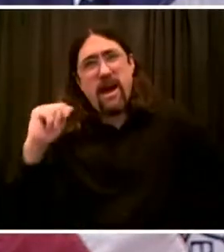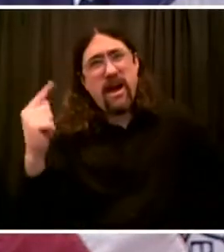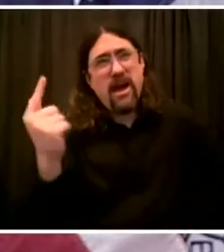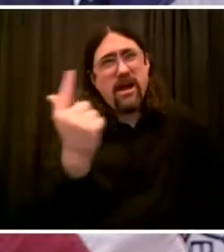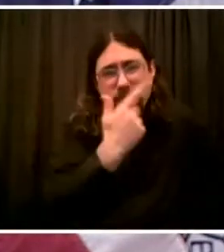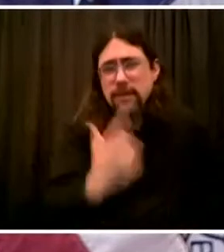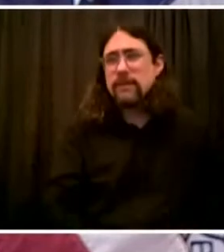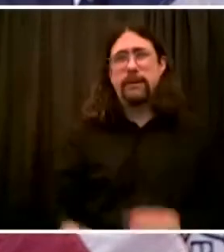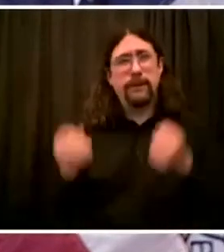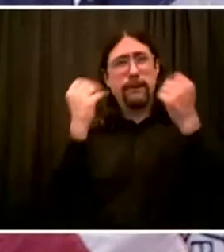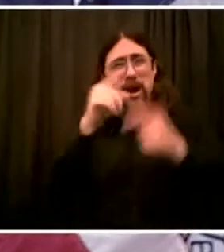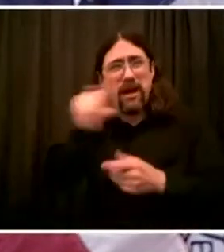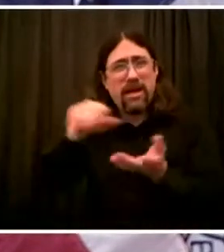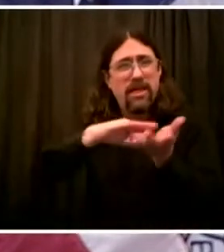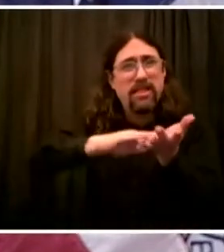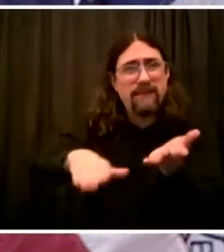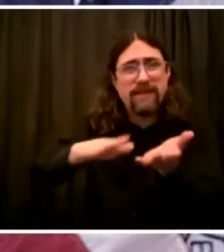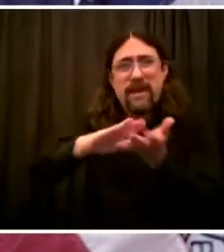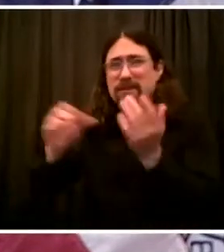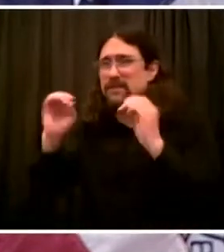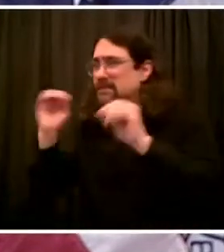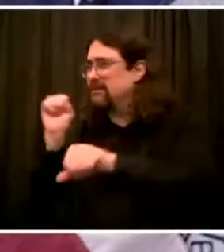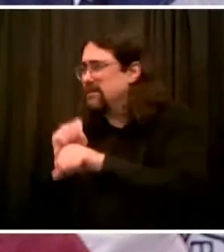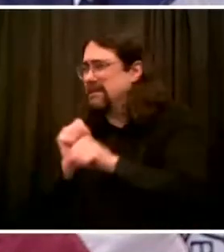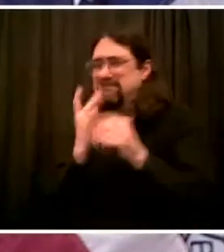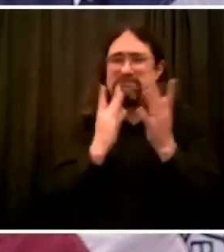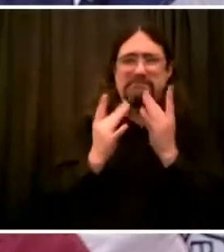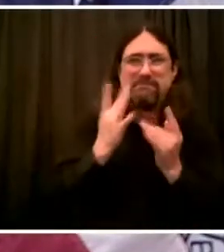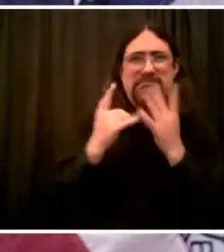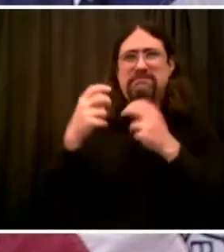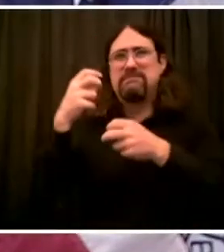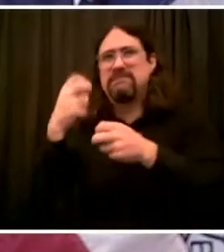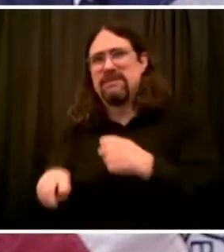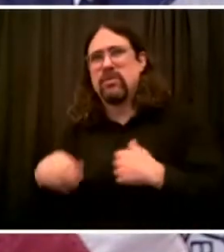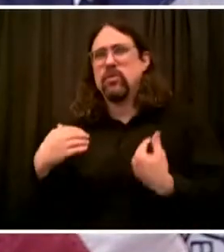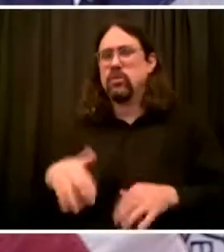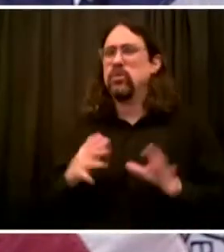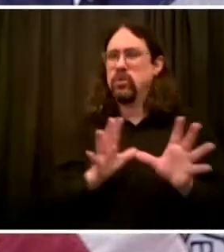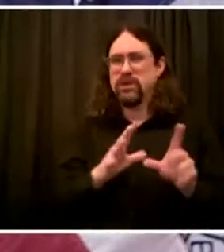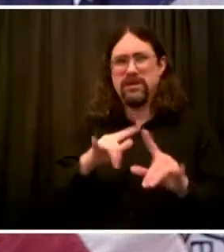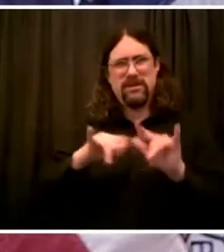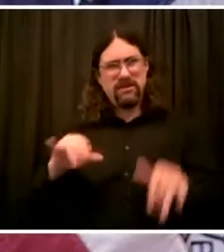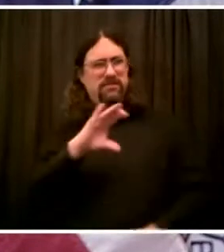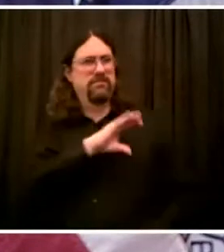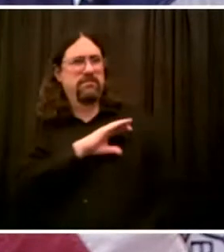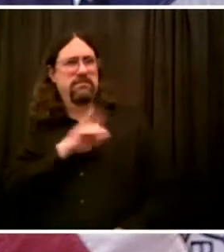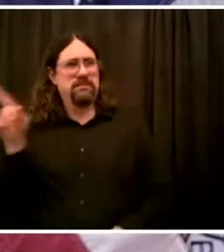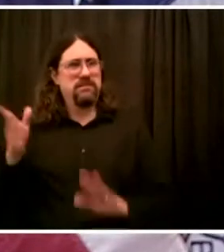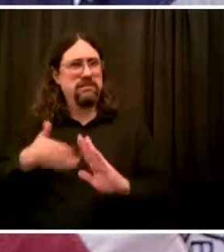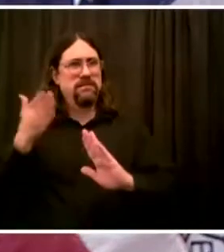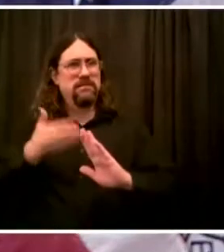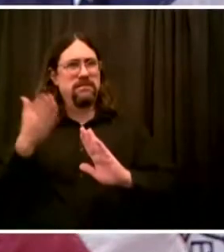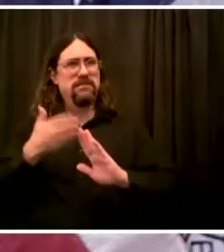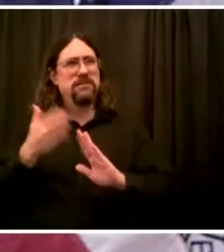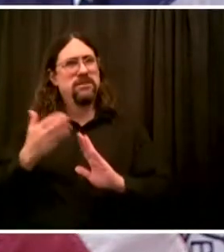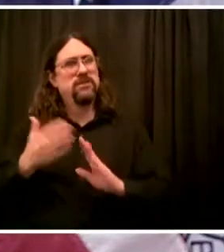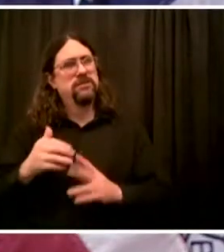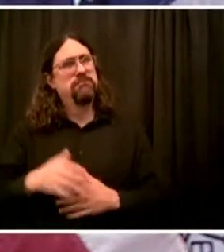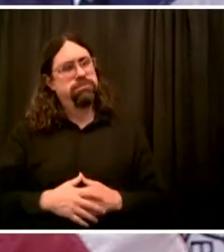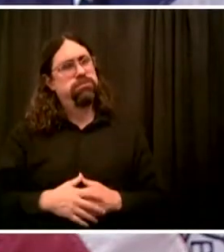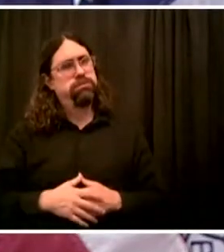the anxiety. It's a tough atmosphere for everyone. And we're asking our police